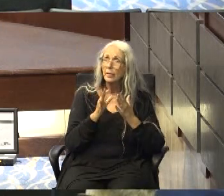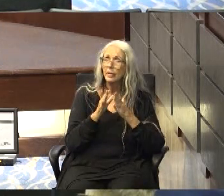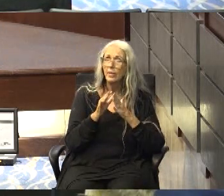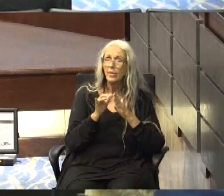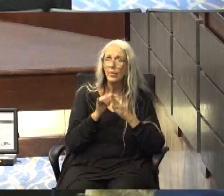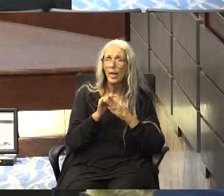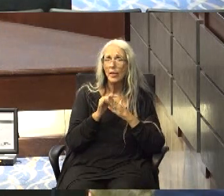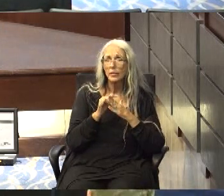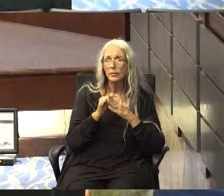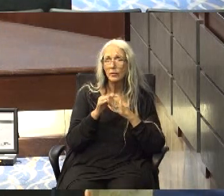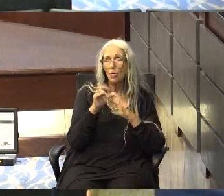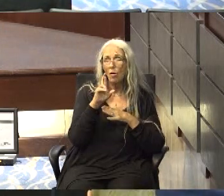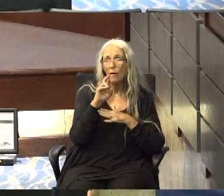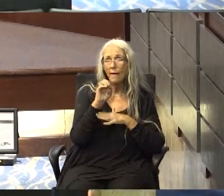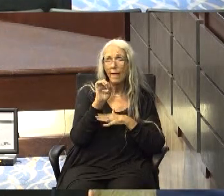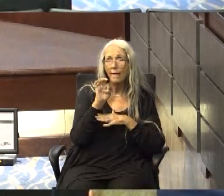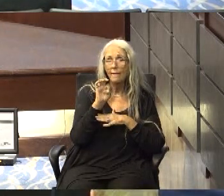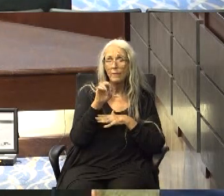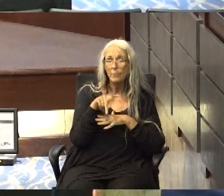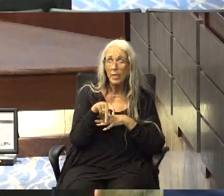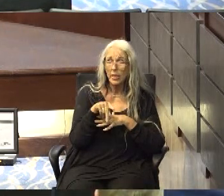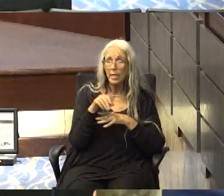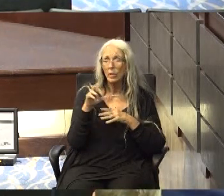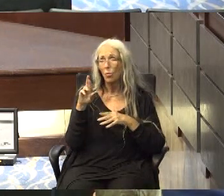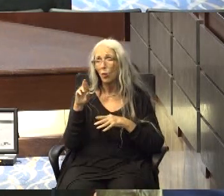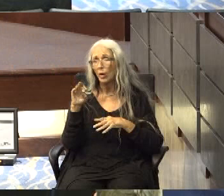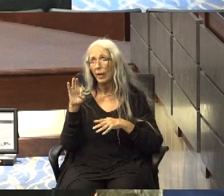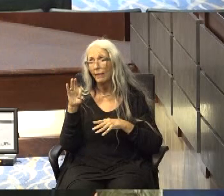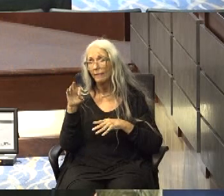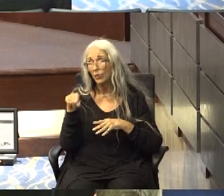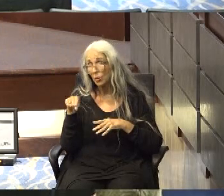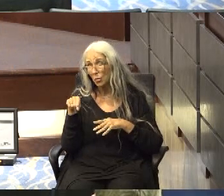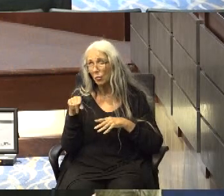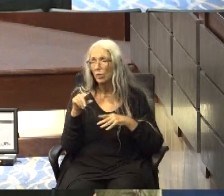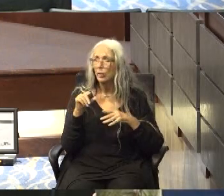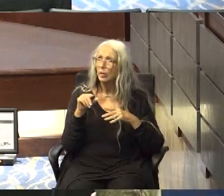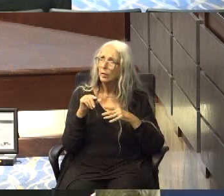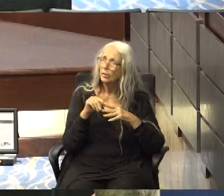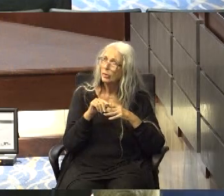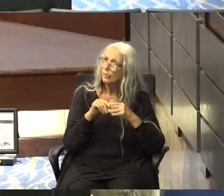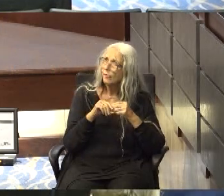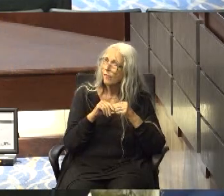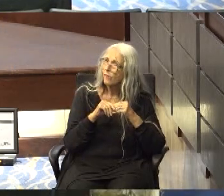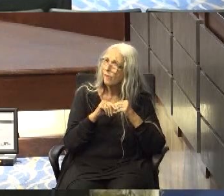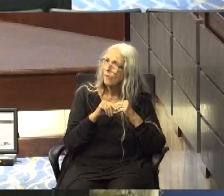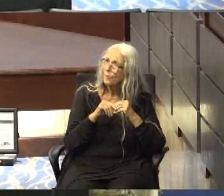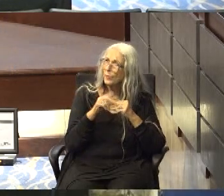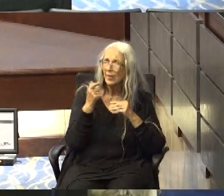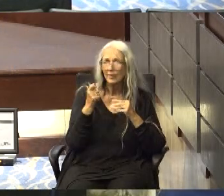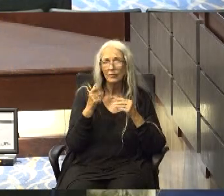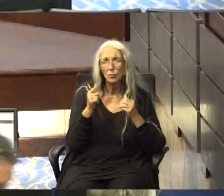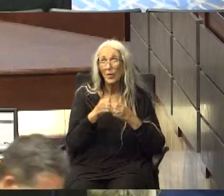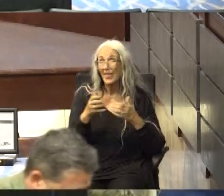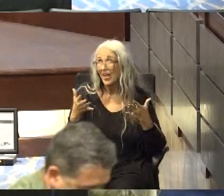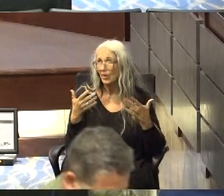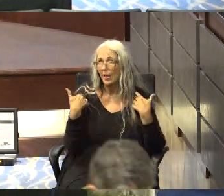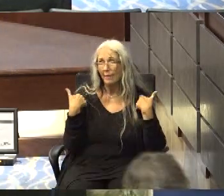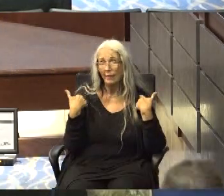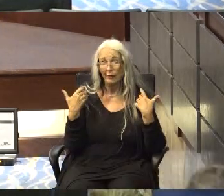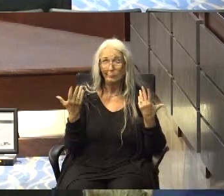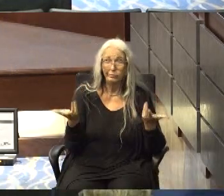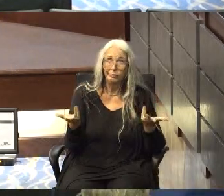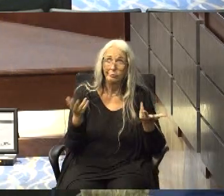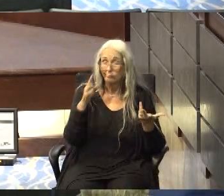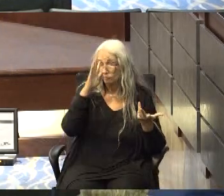RFP versus RFQ, which I think is an important distinction, because some of the other deals we've done, we just kind of had a blank slate and said, come up with something,